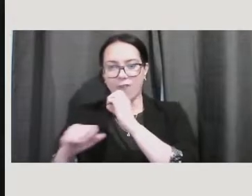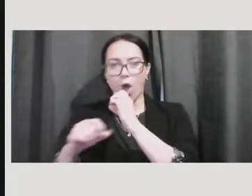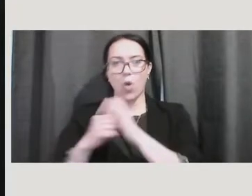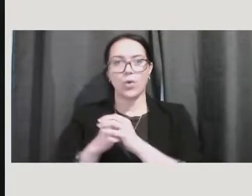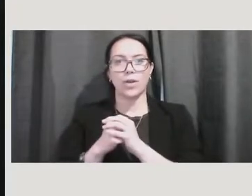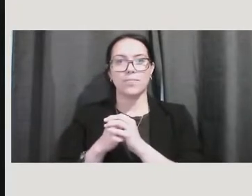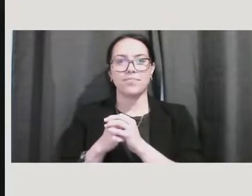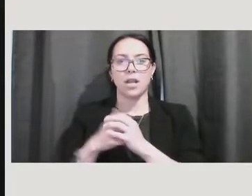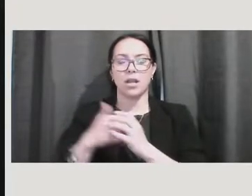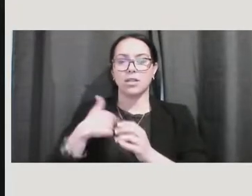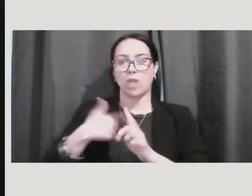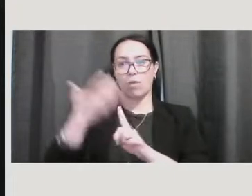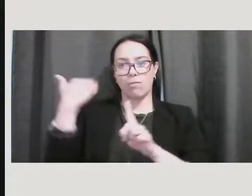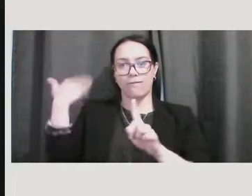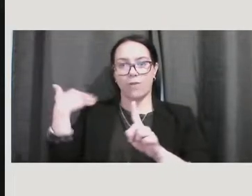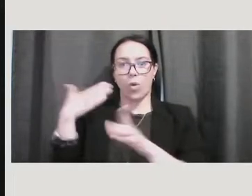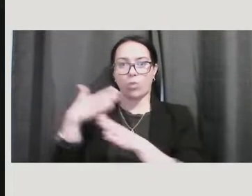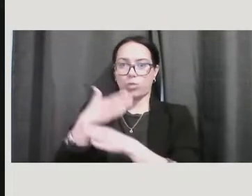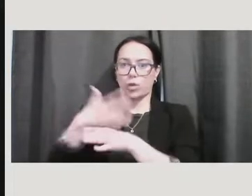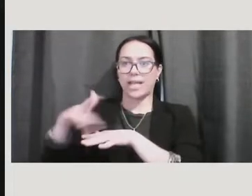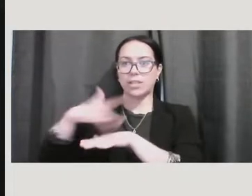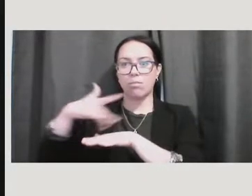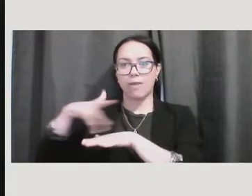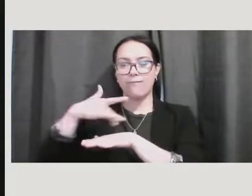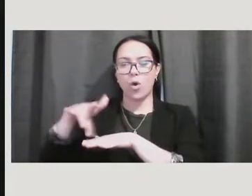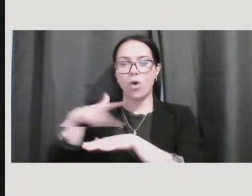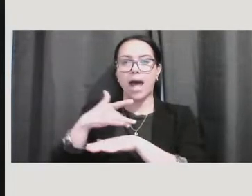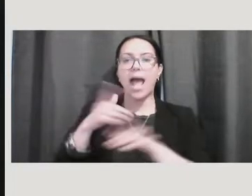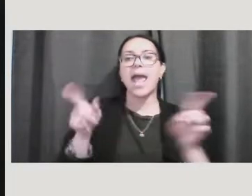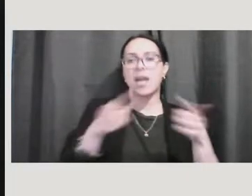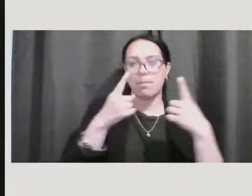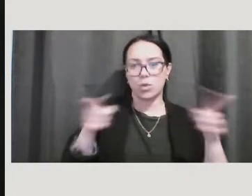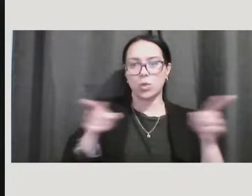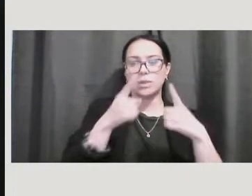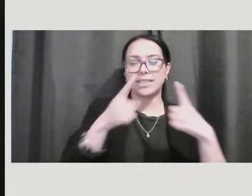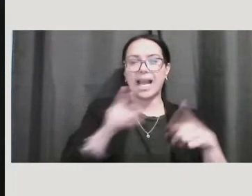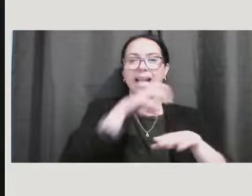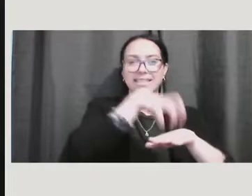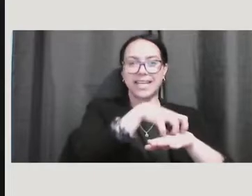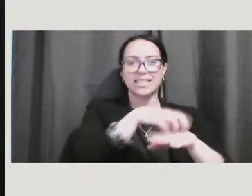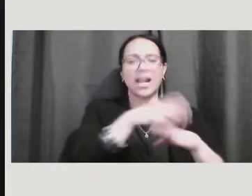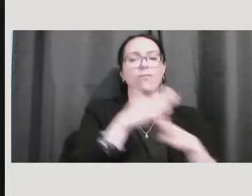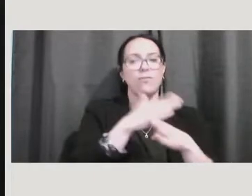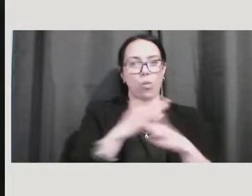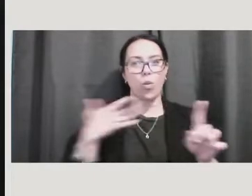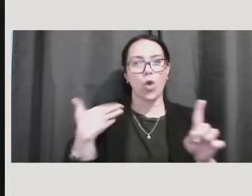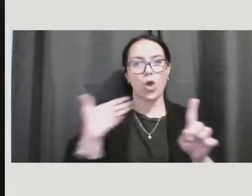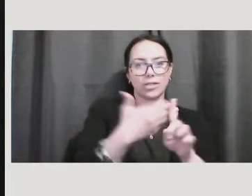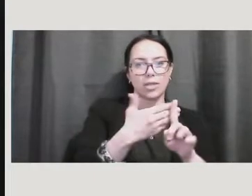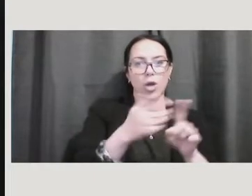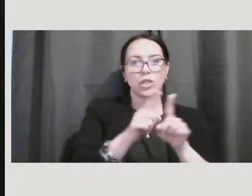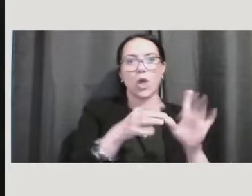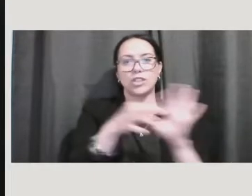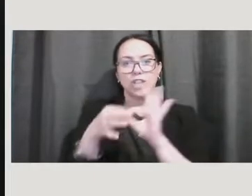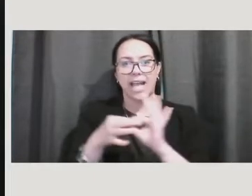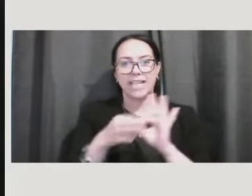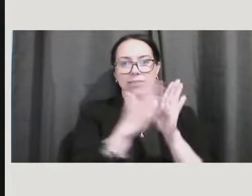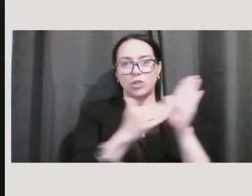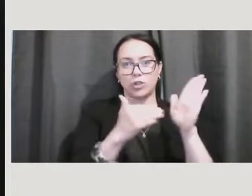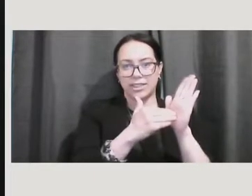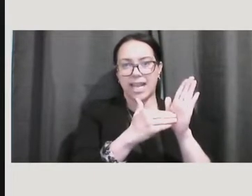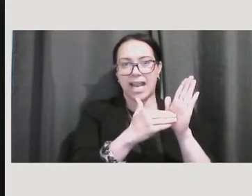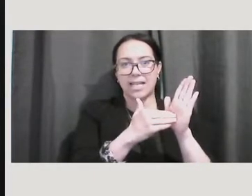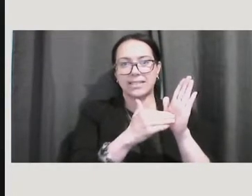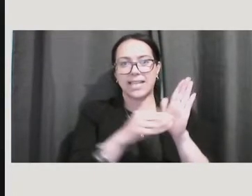performer I also worked in the music sector pretty much all my life most recently chamber music New Zealand in Christchurch Symphony Orchestra before